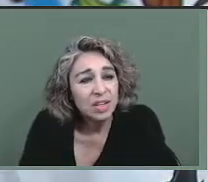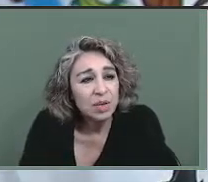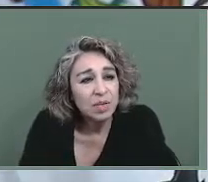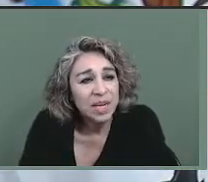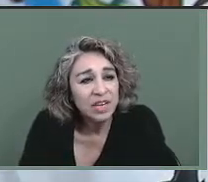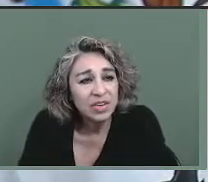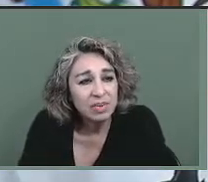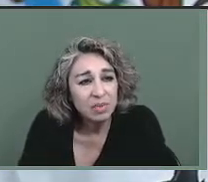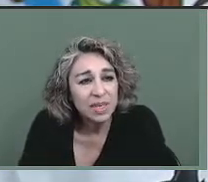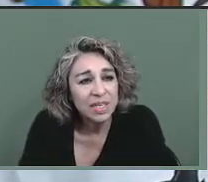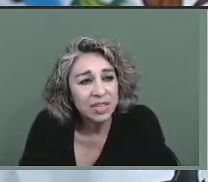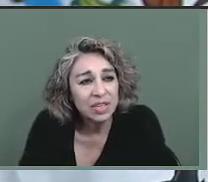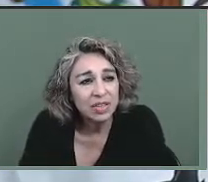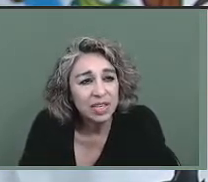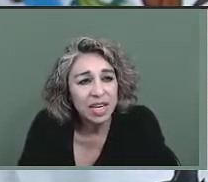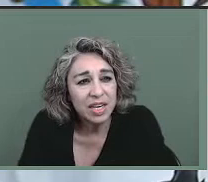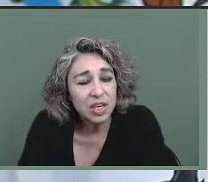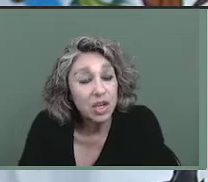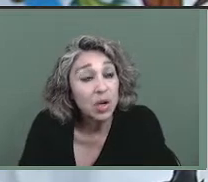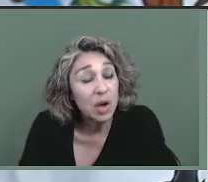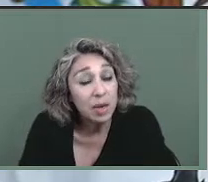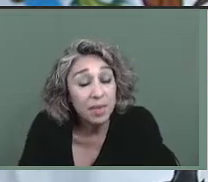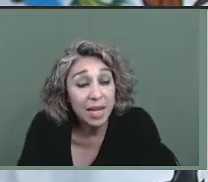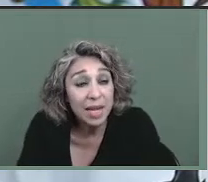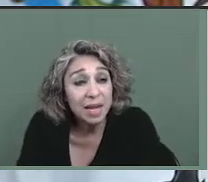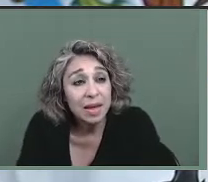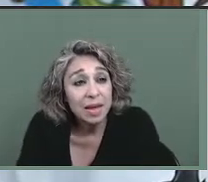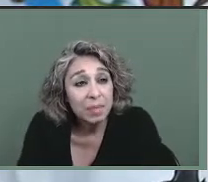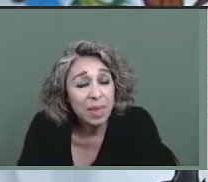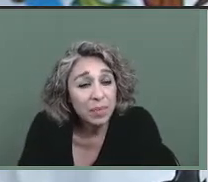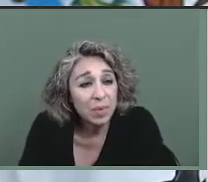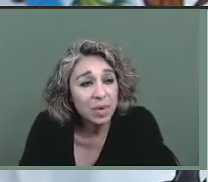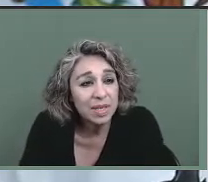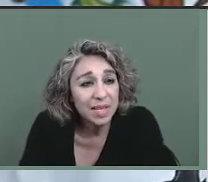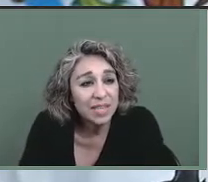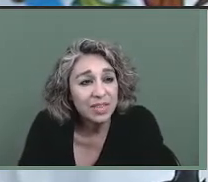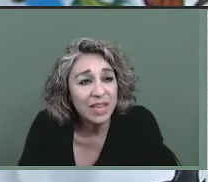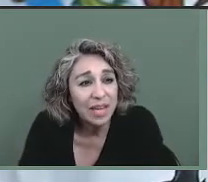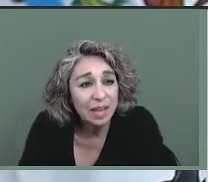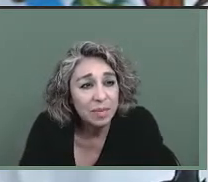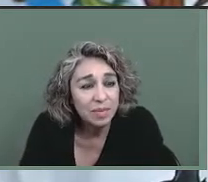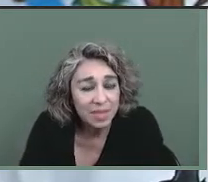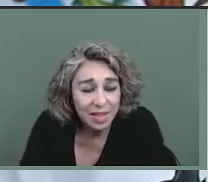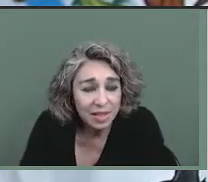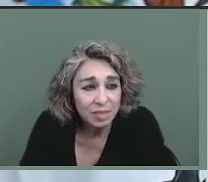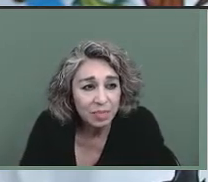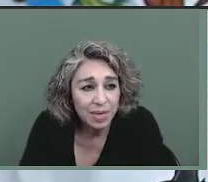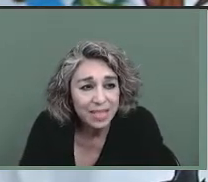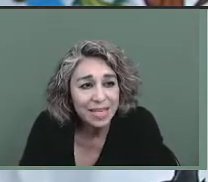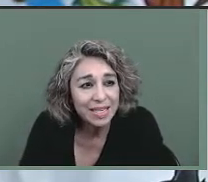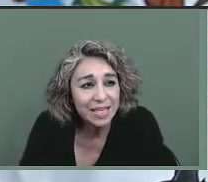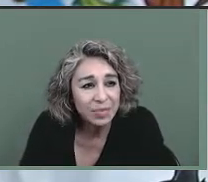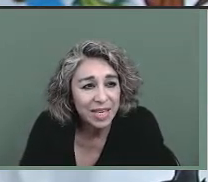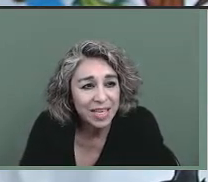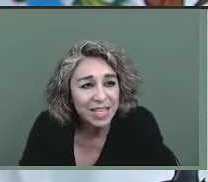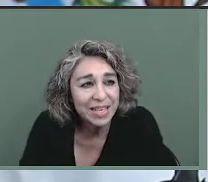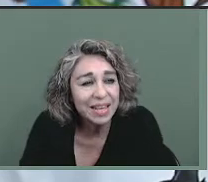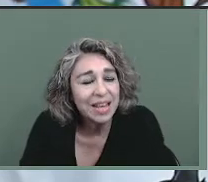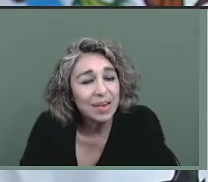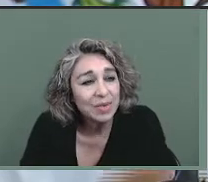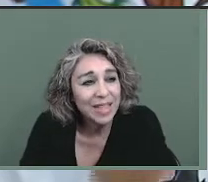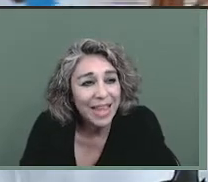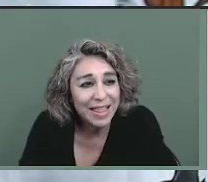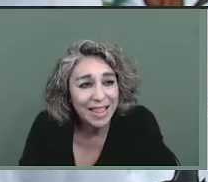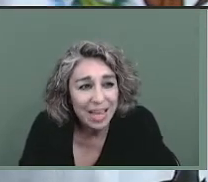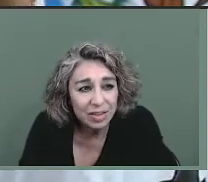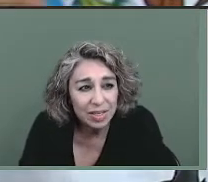There's no major presidential state. Do you know how many people were assigned to the president, to protection?